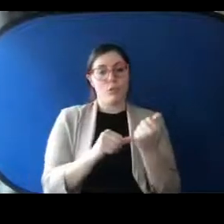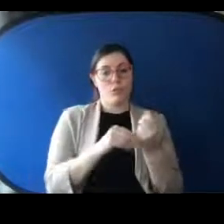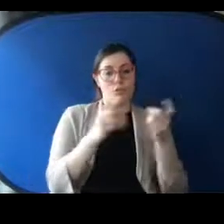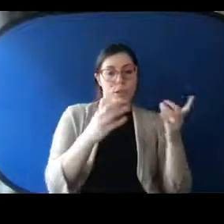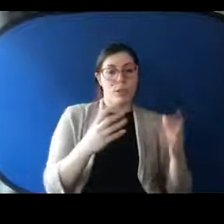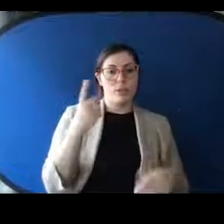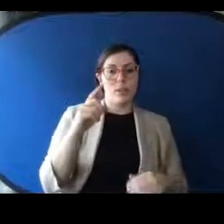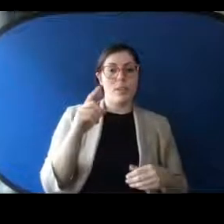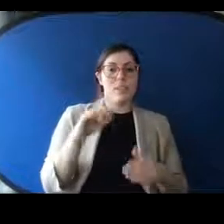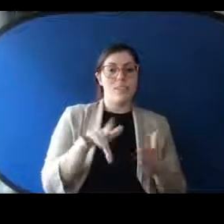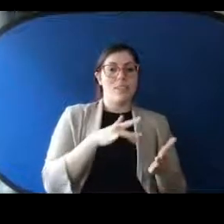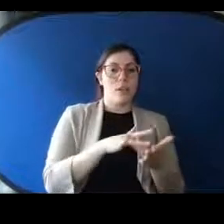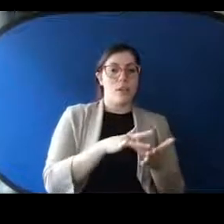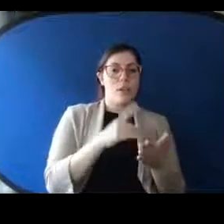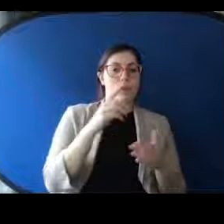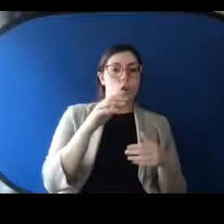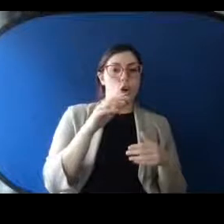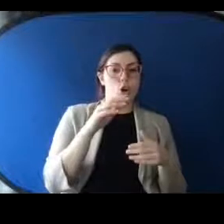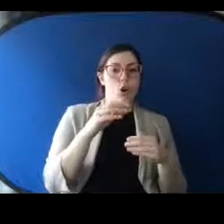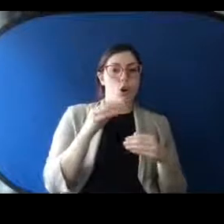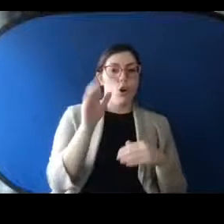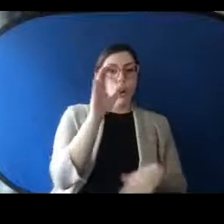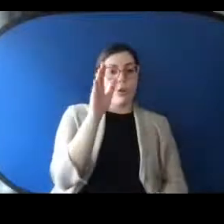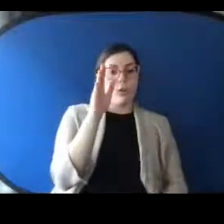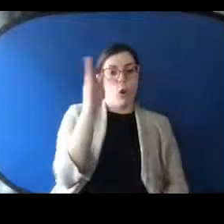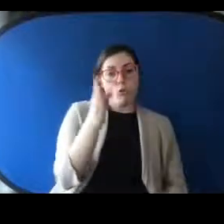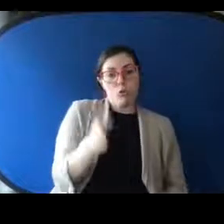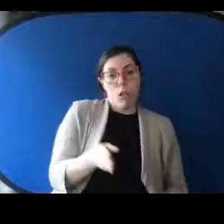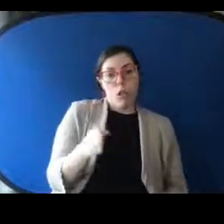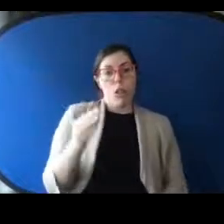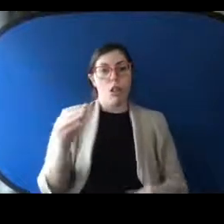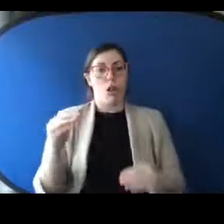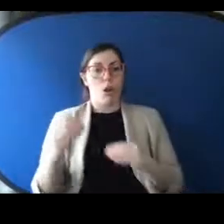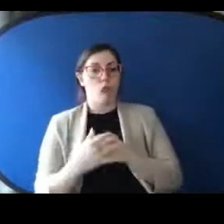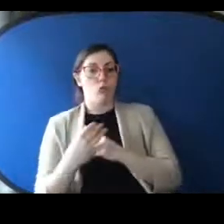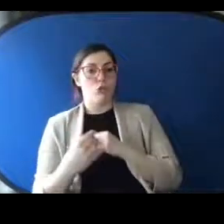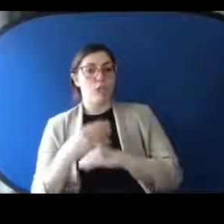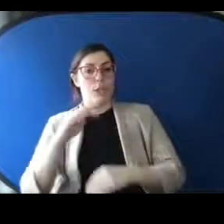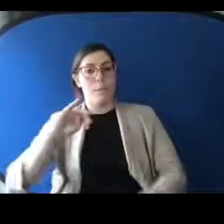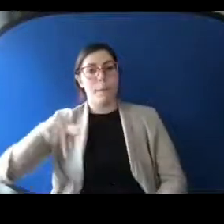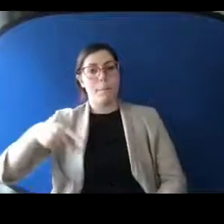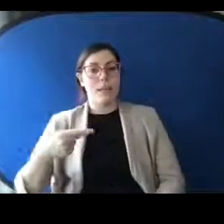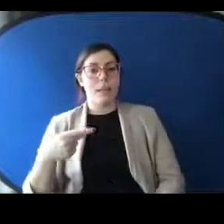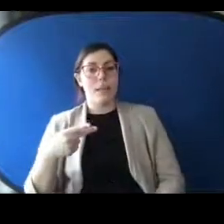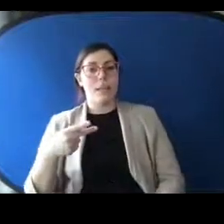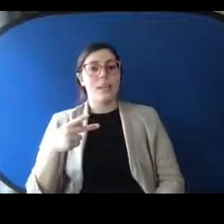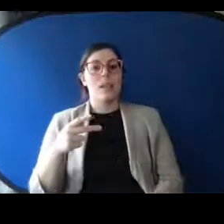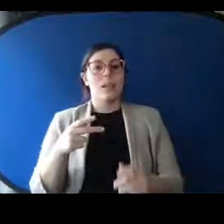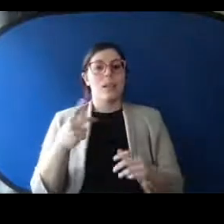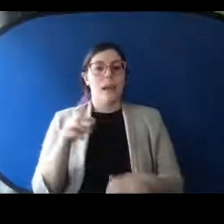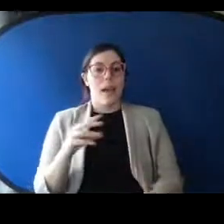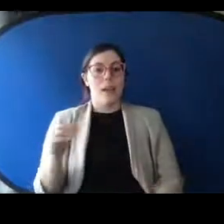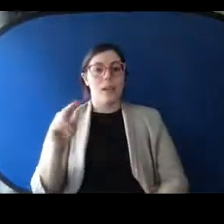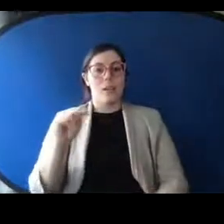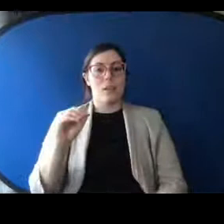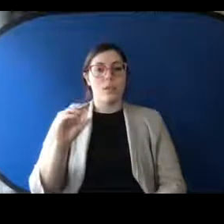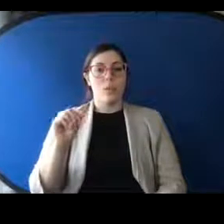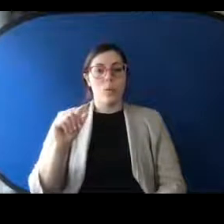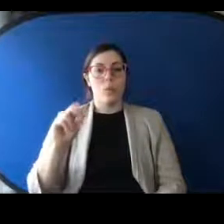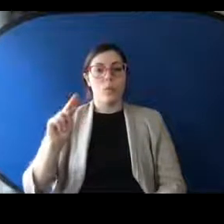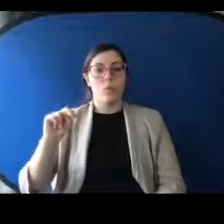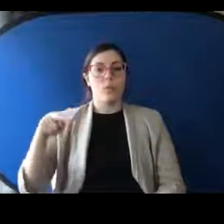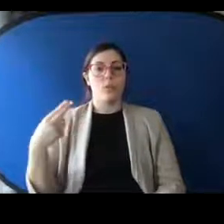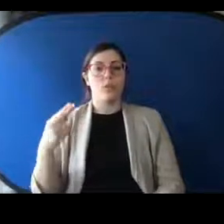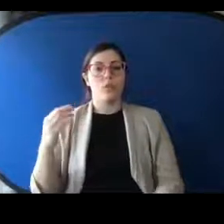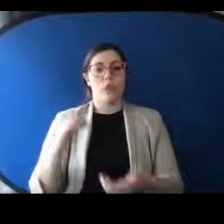Coastal and Ocean Mapping and the NOAA Joint Hydrographic Center at the University of New Hampshire, and a former professor, so it's